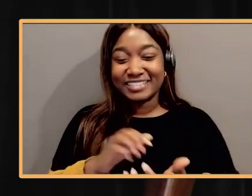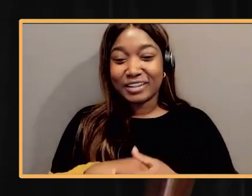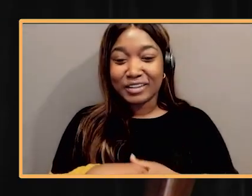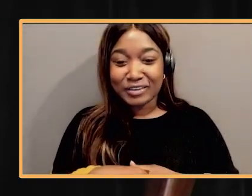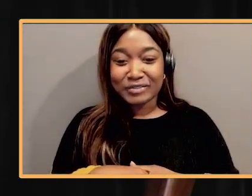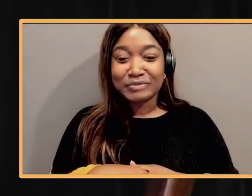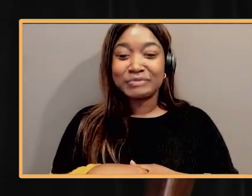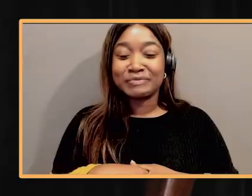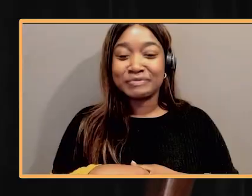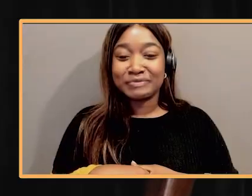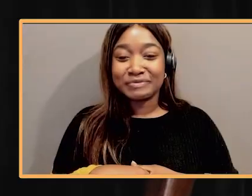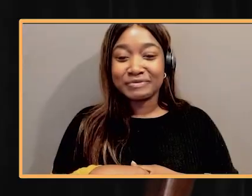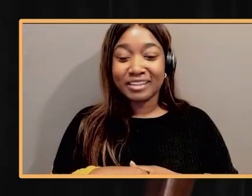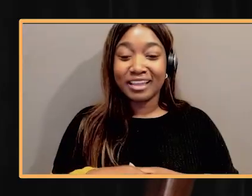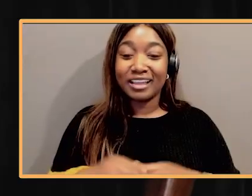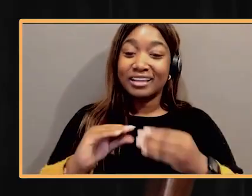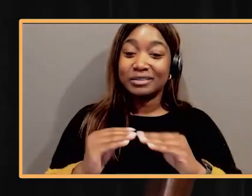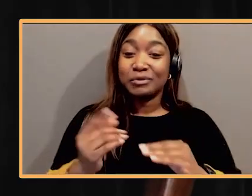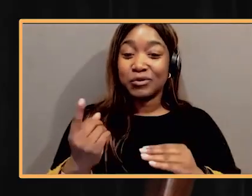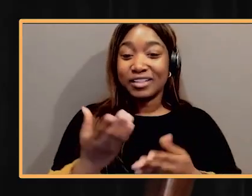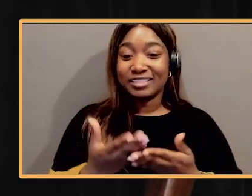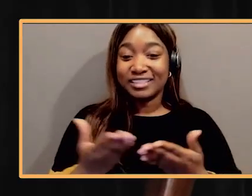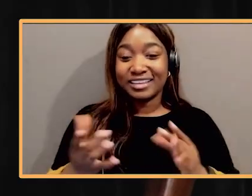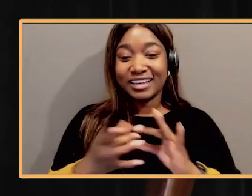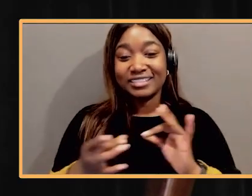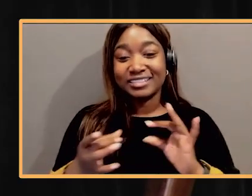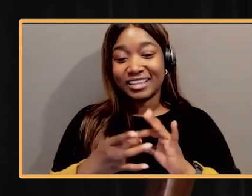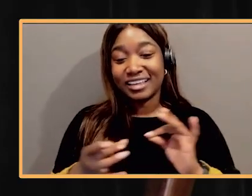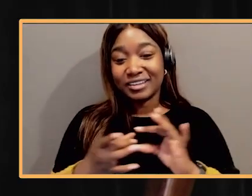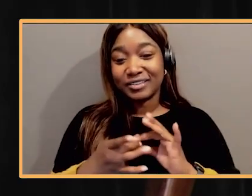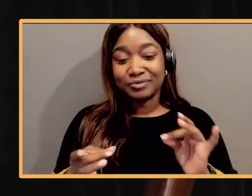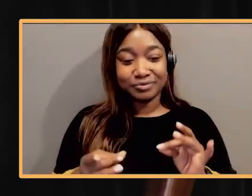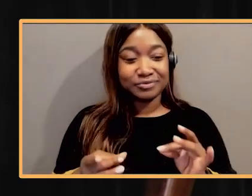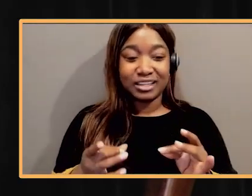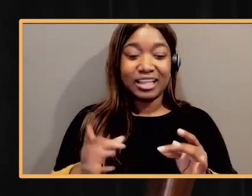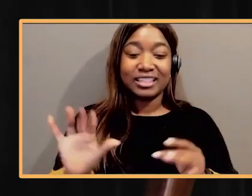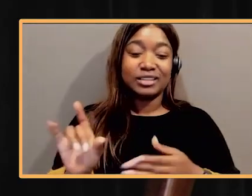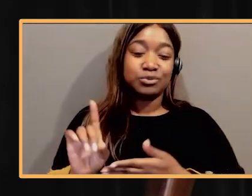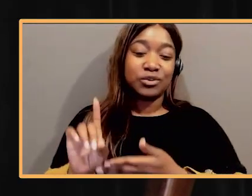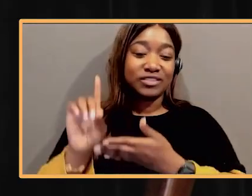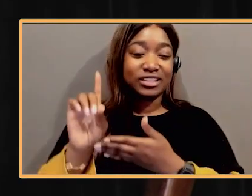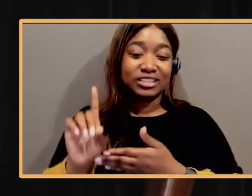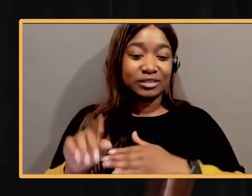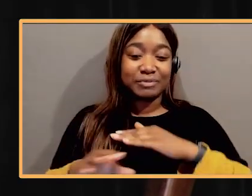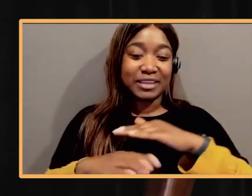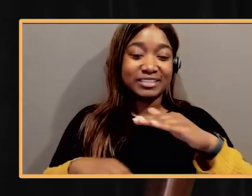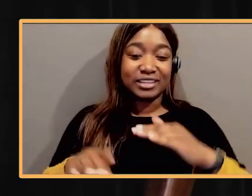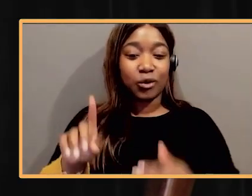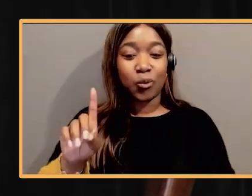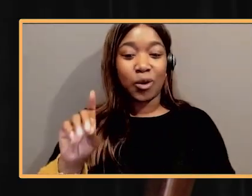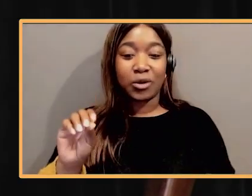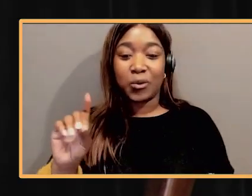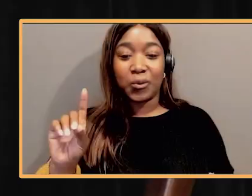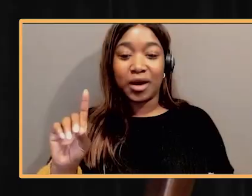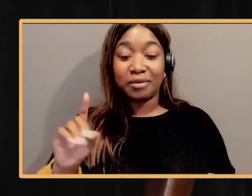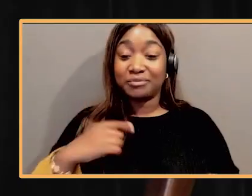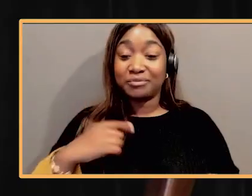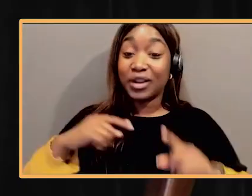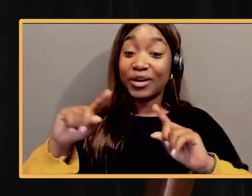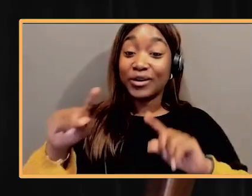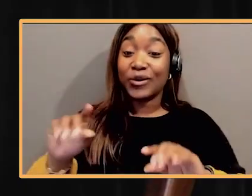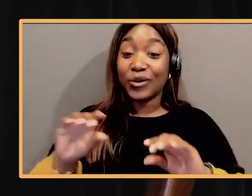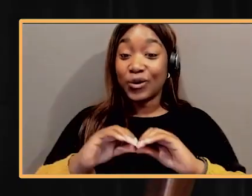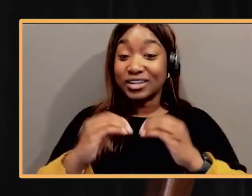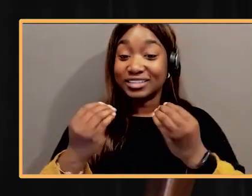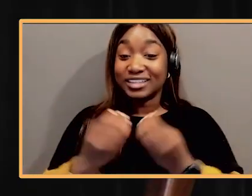But the number one thing I say, and this is like privilege 101, that like when I'll go to an organization,